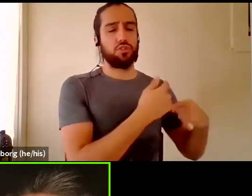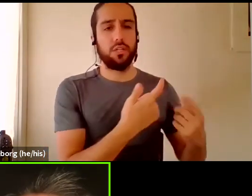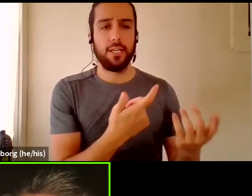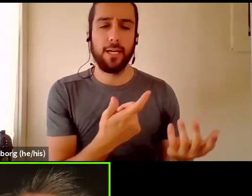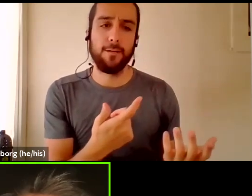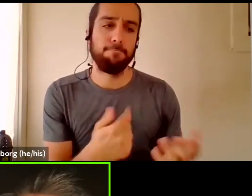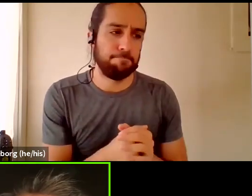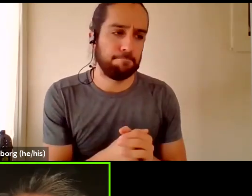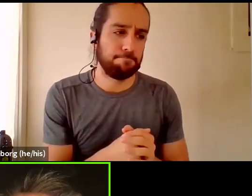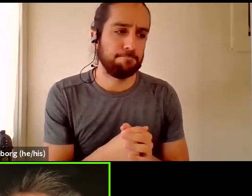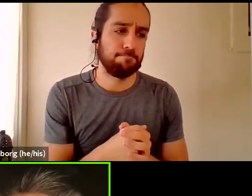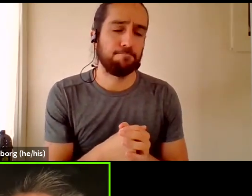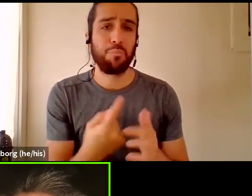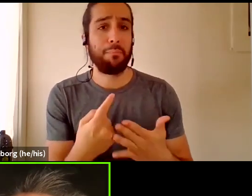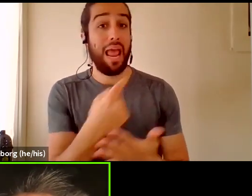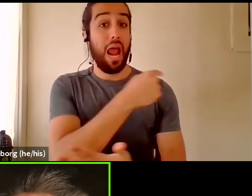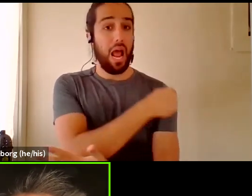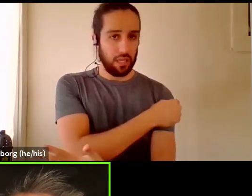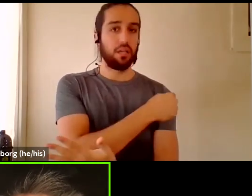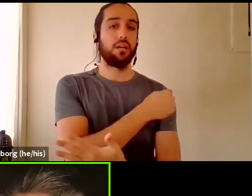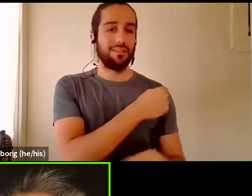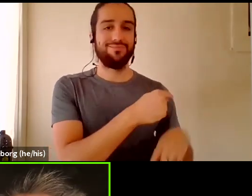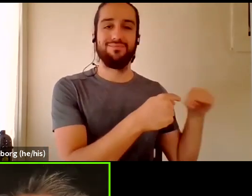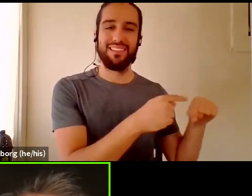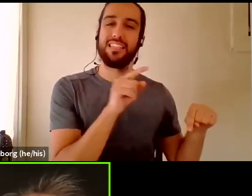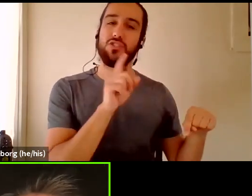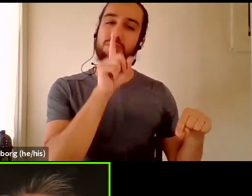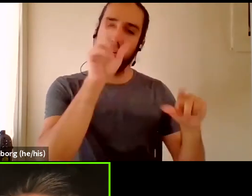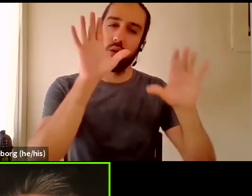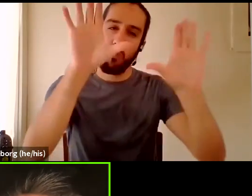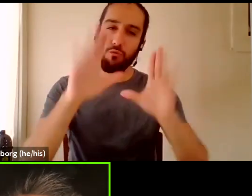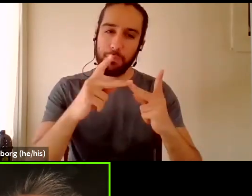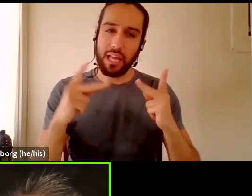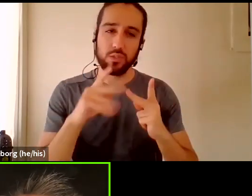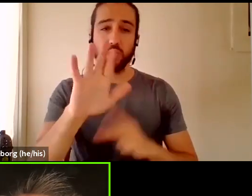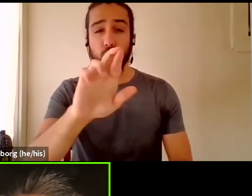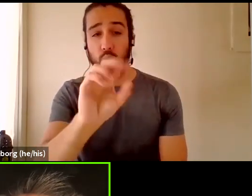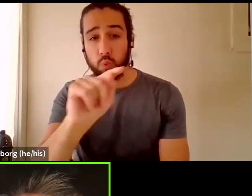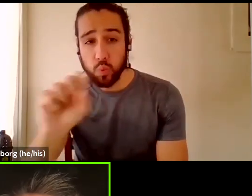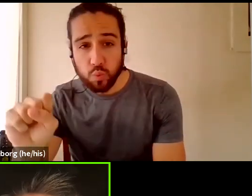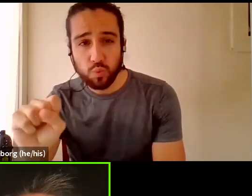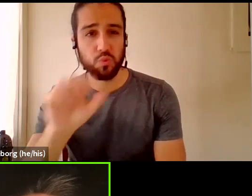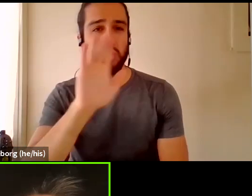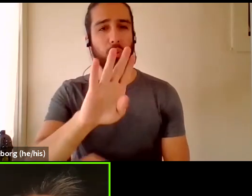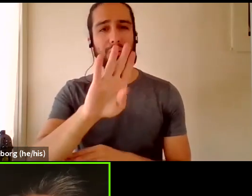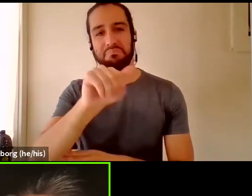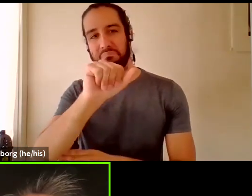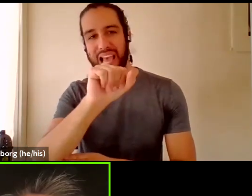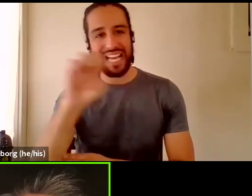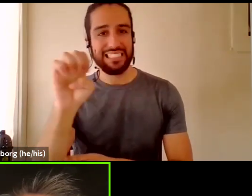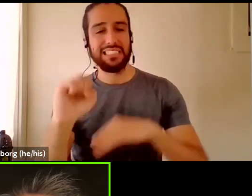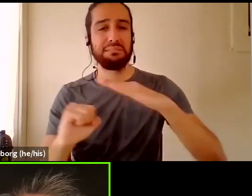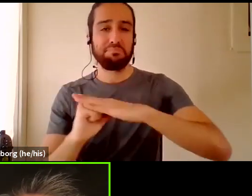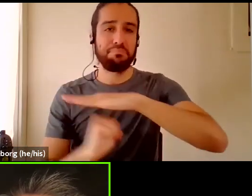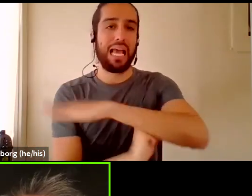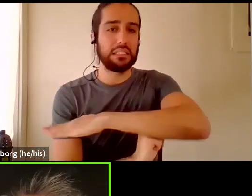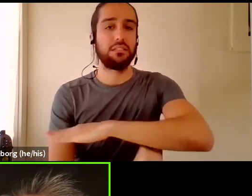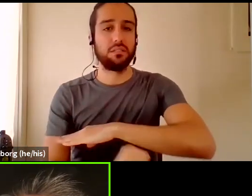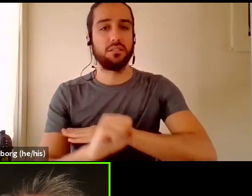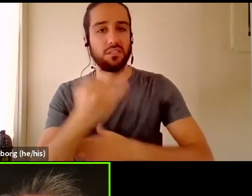going back, because back is the really wonderful place to go to your roots, your base as an artist, right? So for me, you know, I started